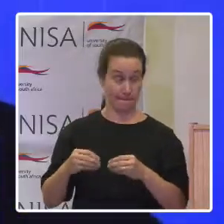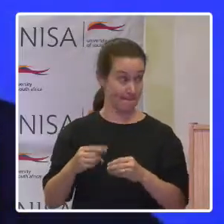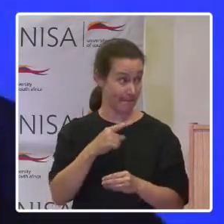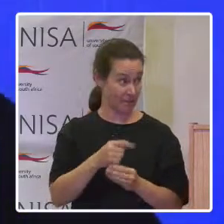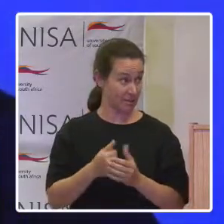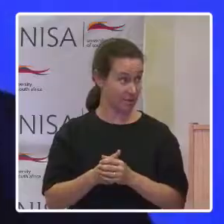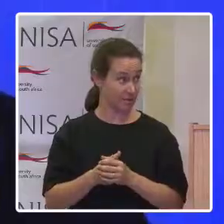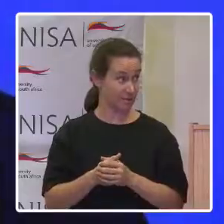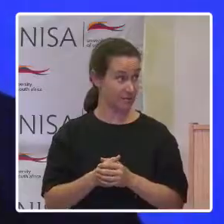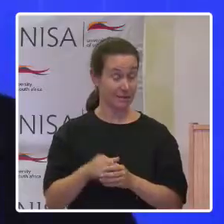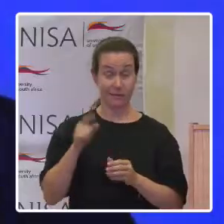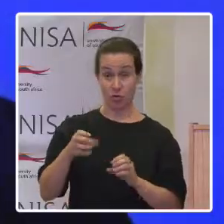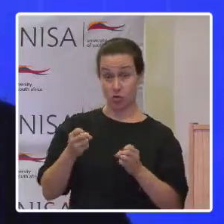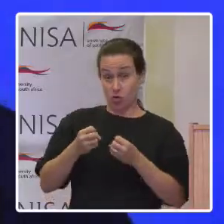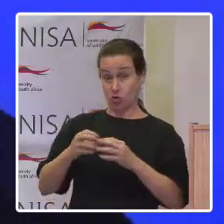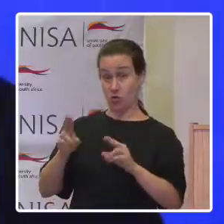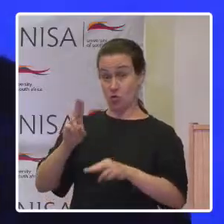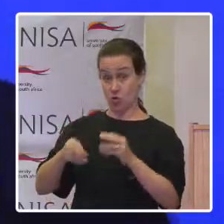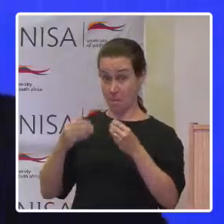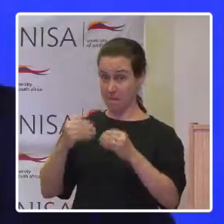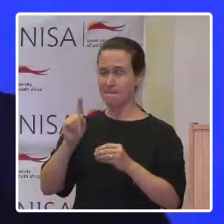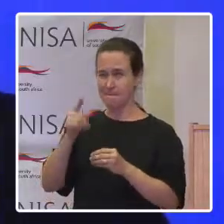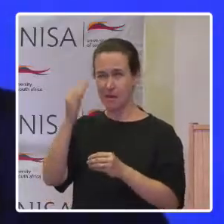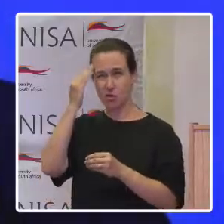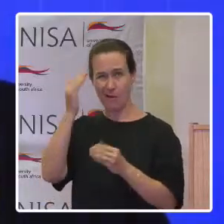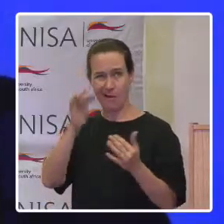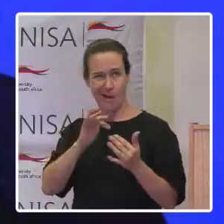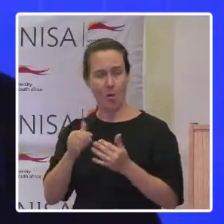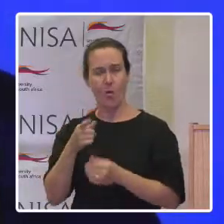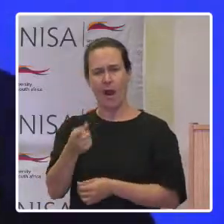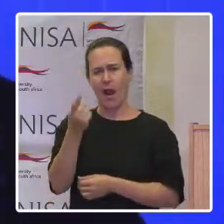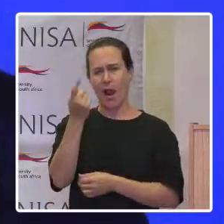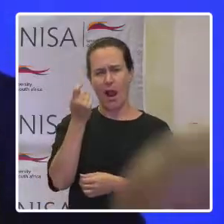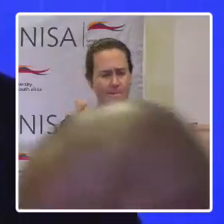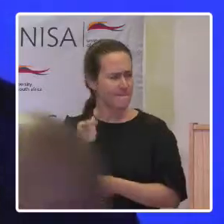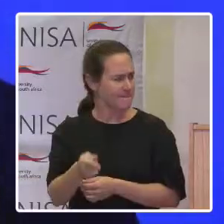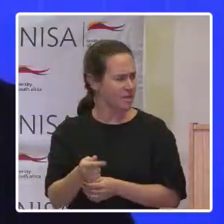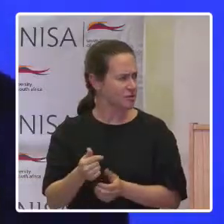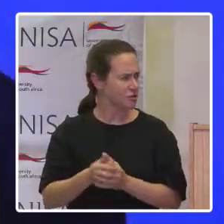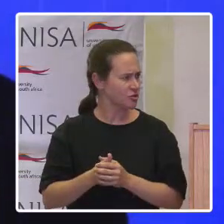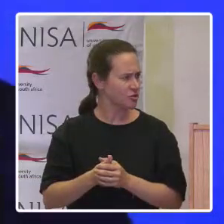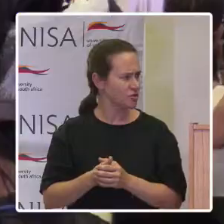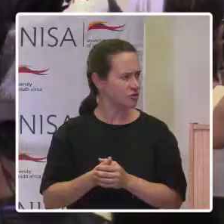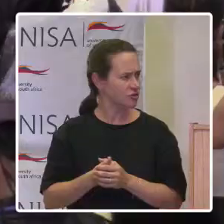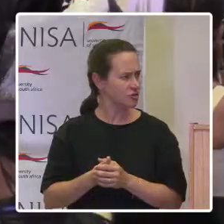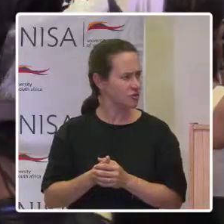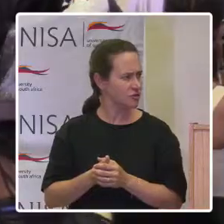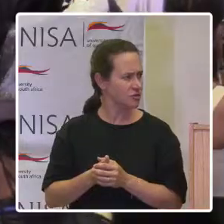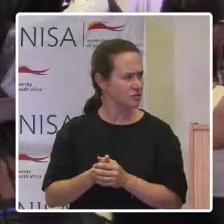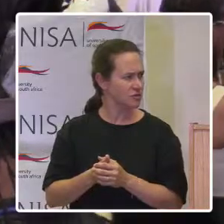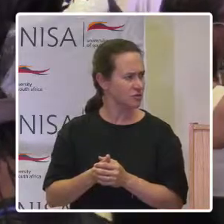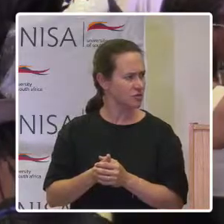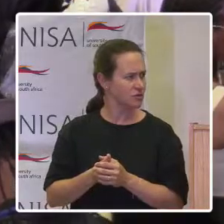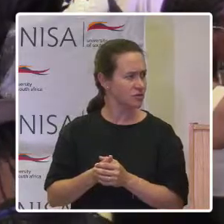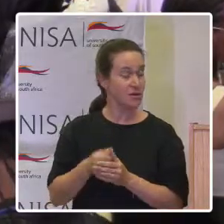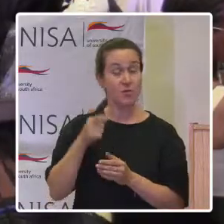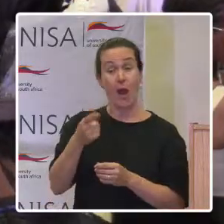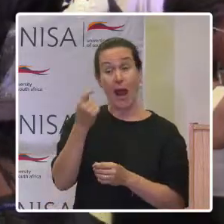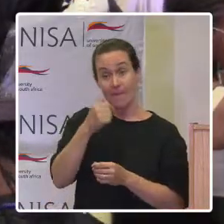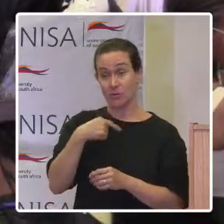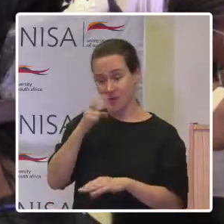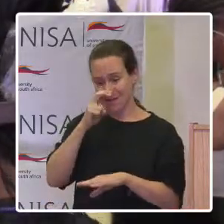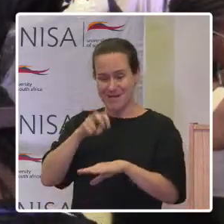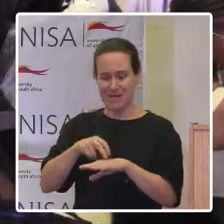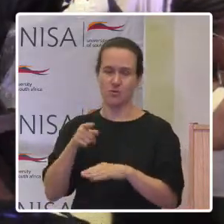few aspects of starting a business that you need to know, like how much you earn in revenue and how much it takes to